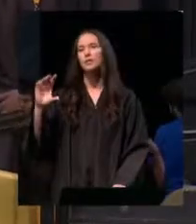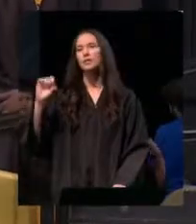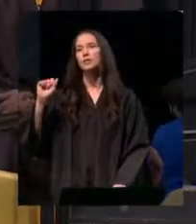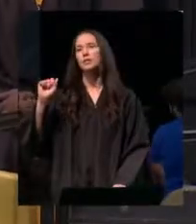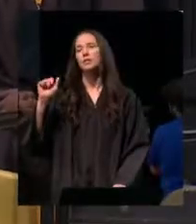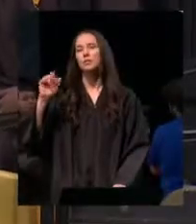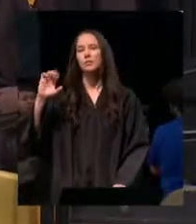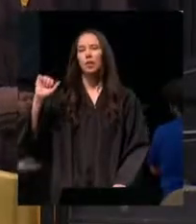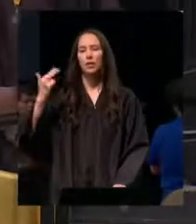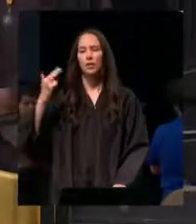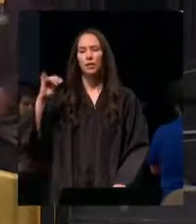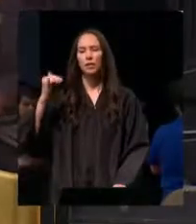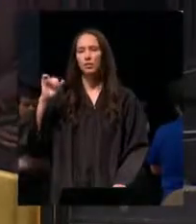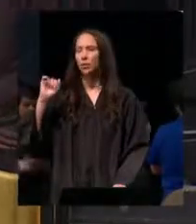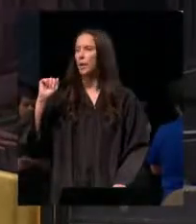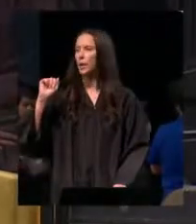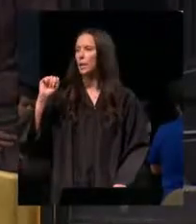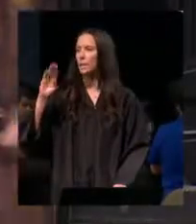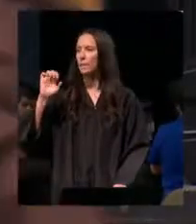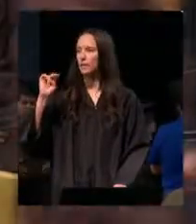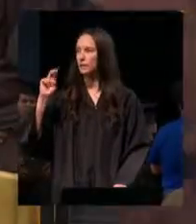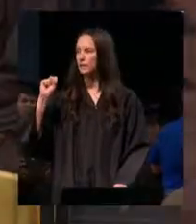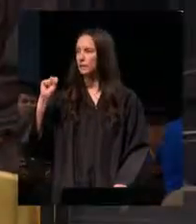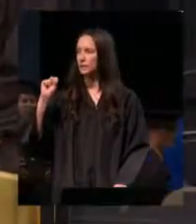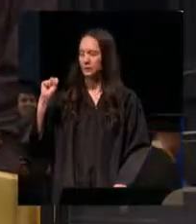Sarah Jabins.